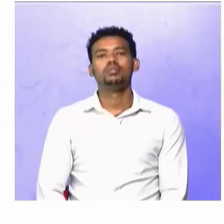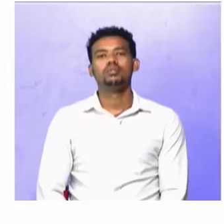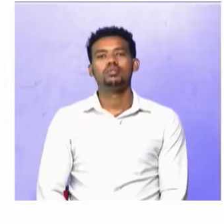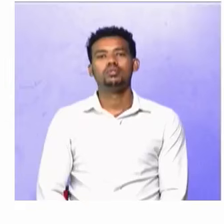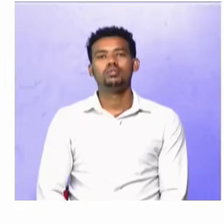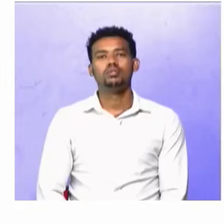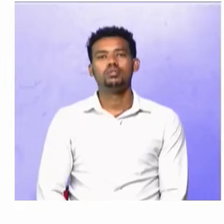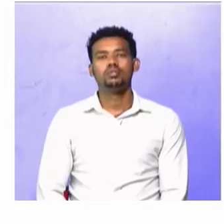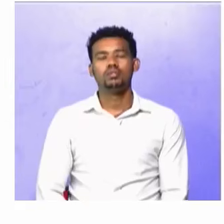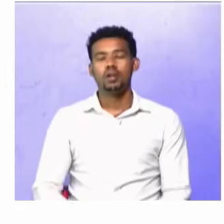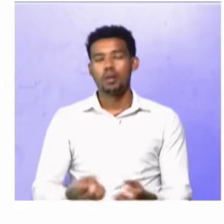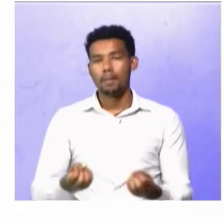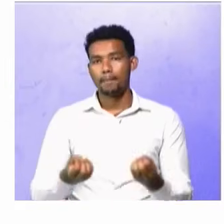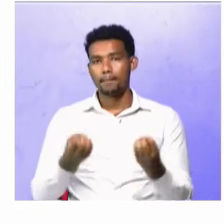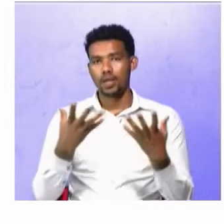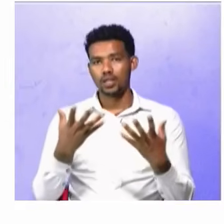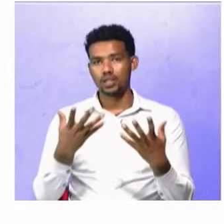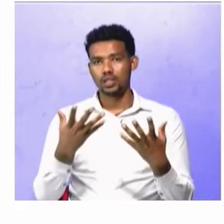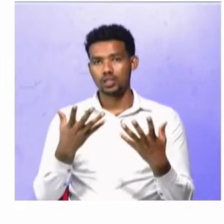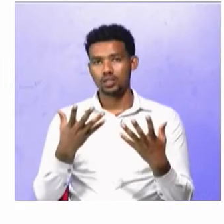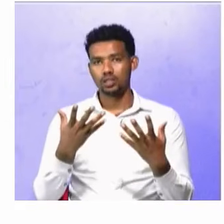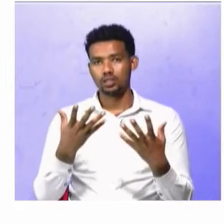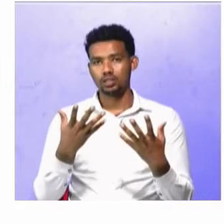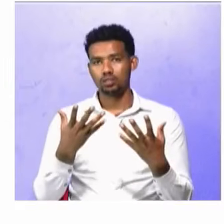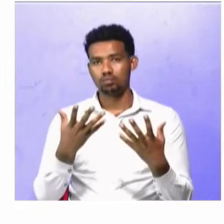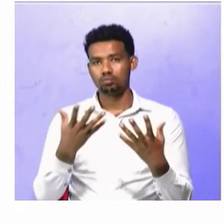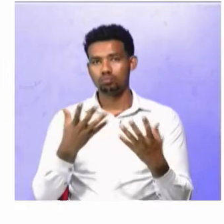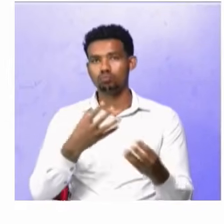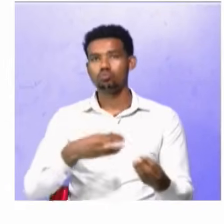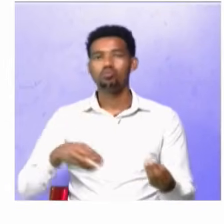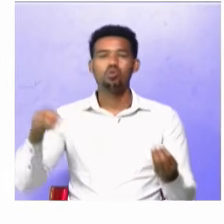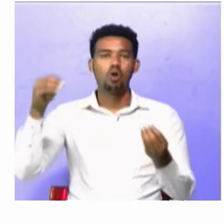For many, more.